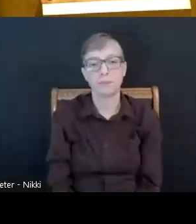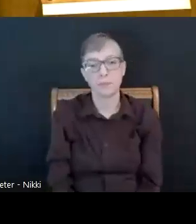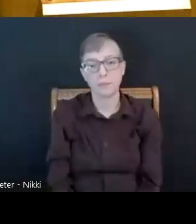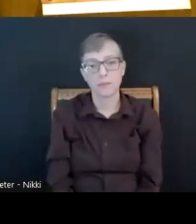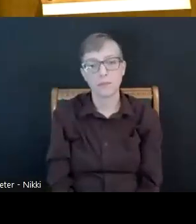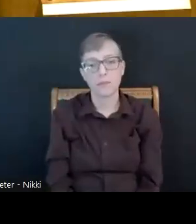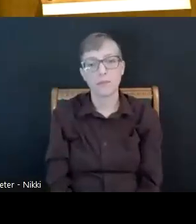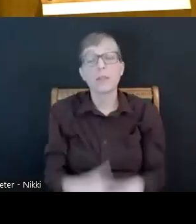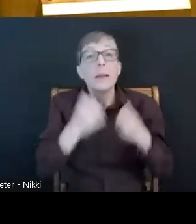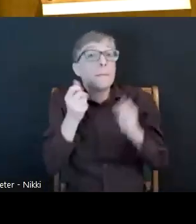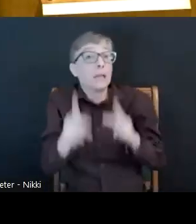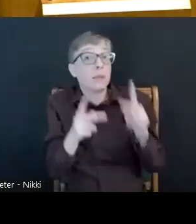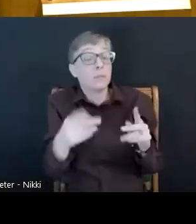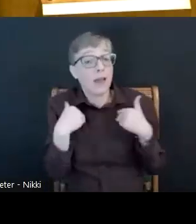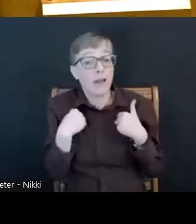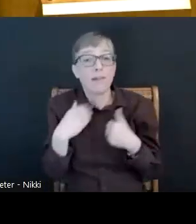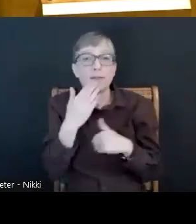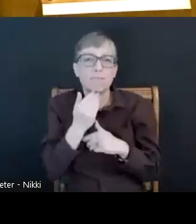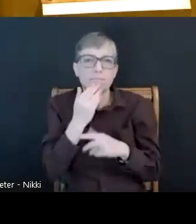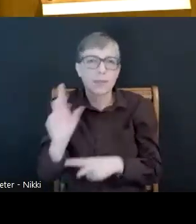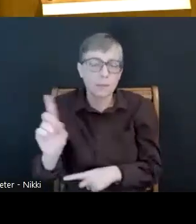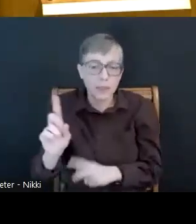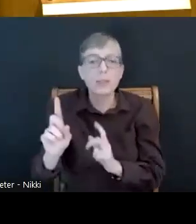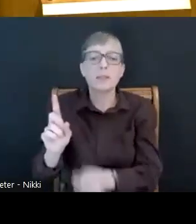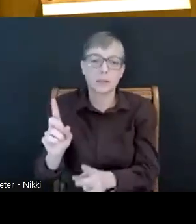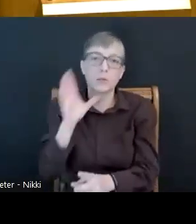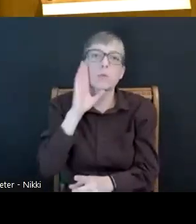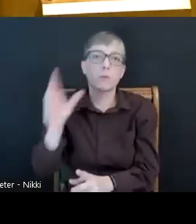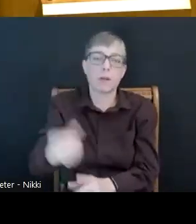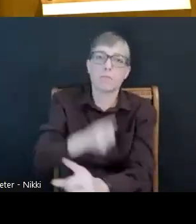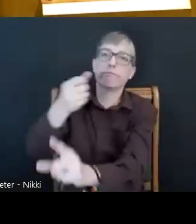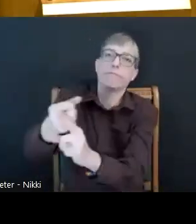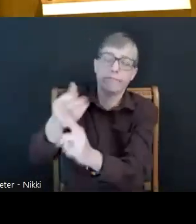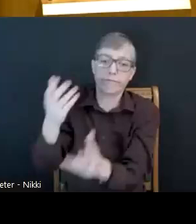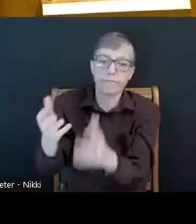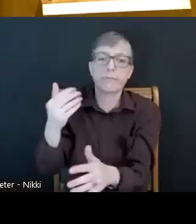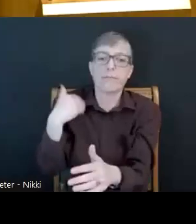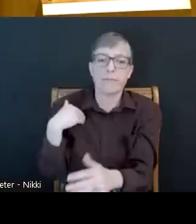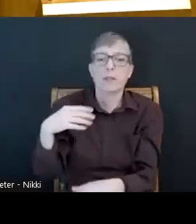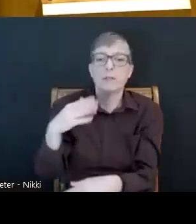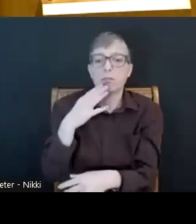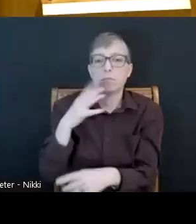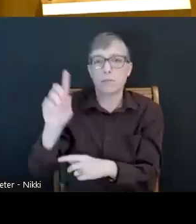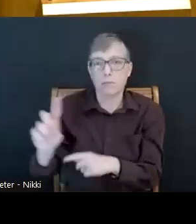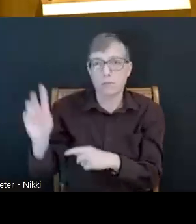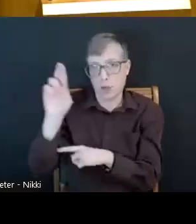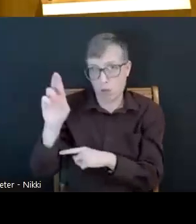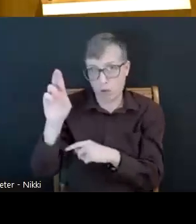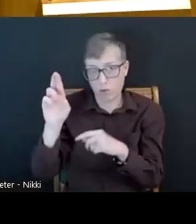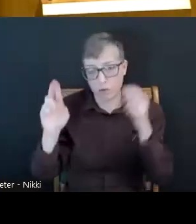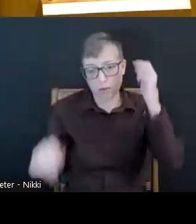with diabetes go on to have diabetic retinopathy, and this is associated